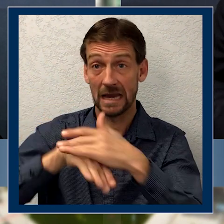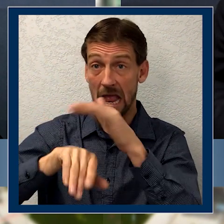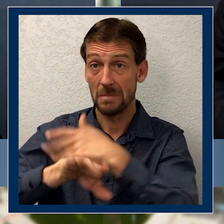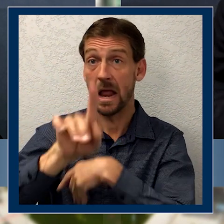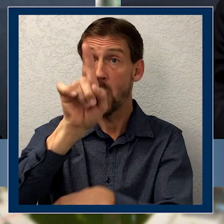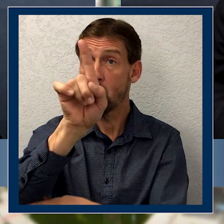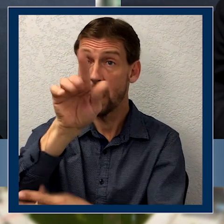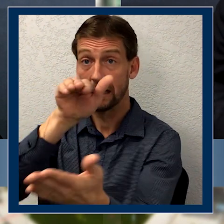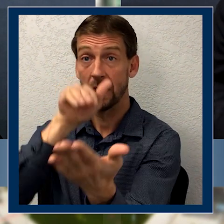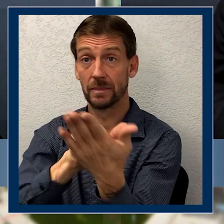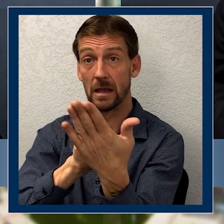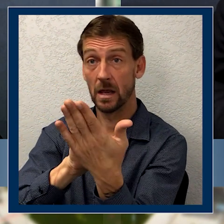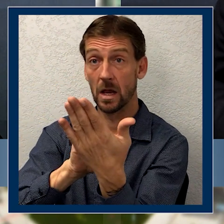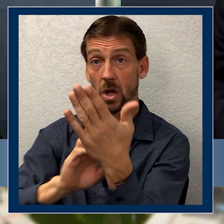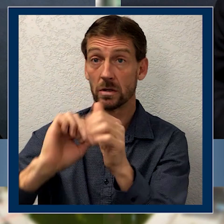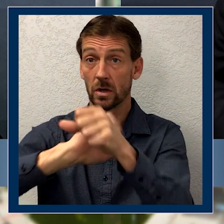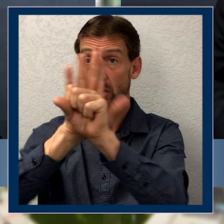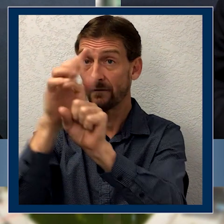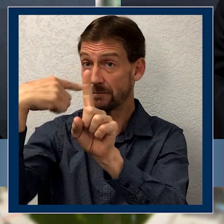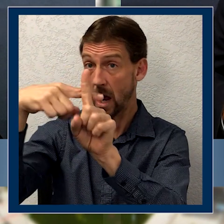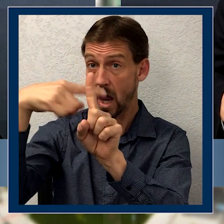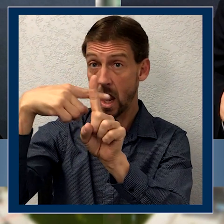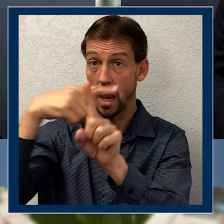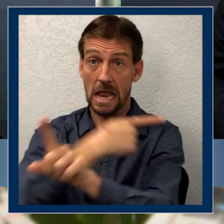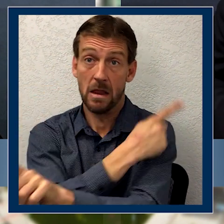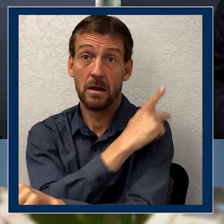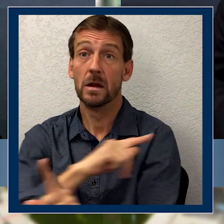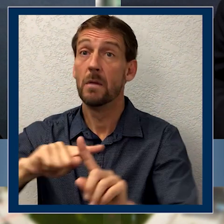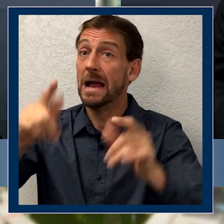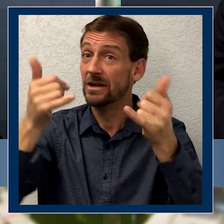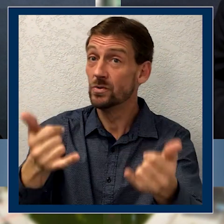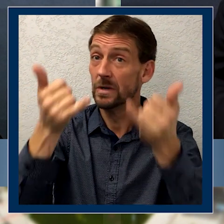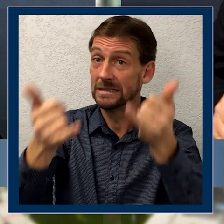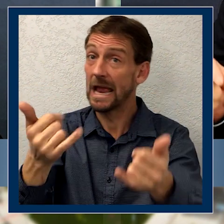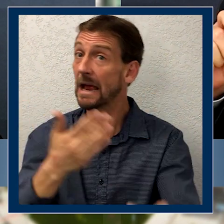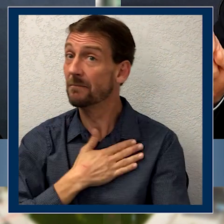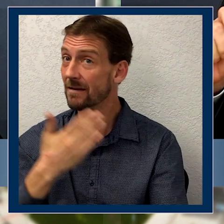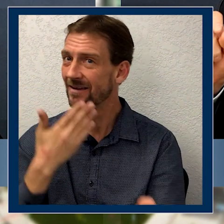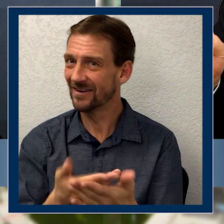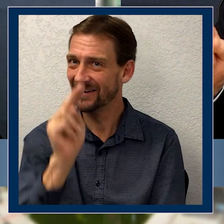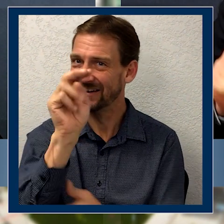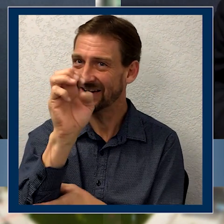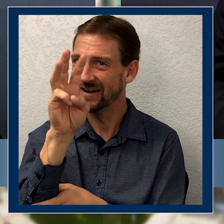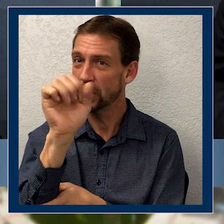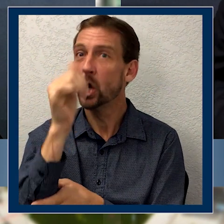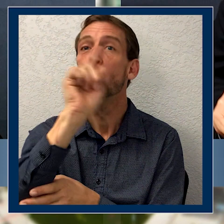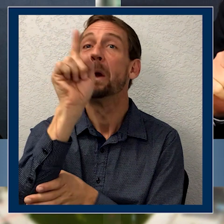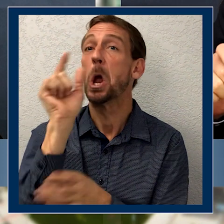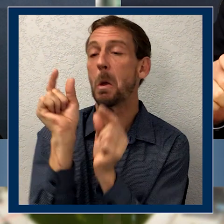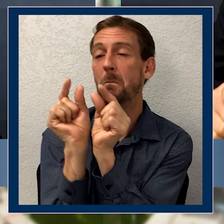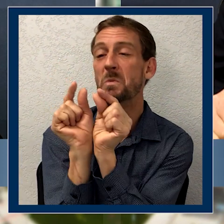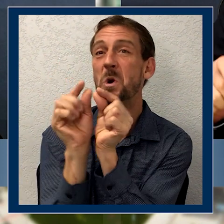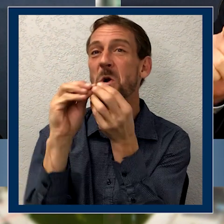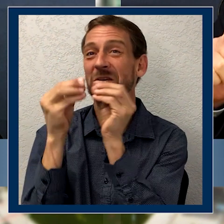1,000 COVID-positive patients. But today, this is my good news, and this is where small numbers make us